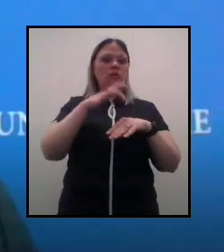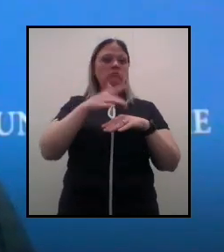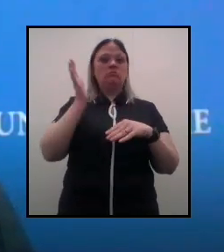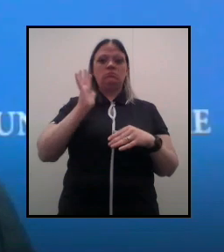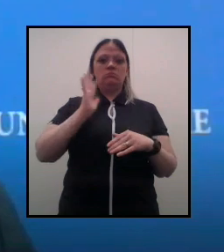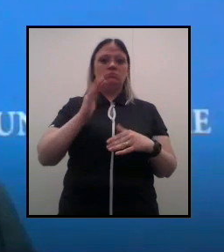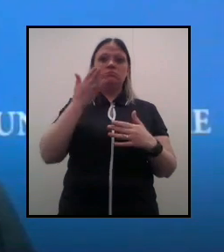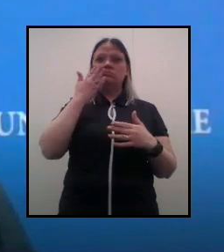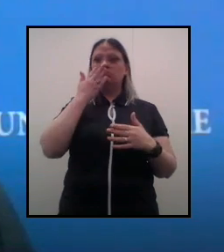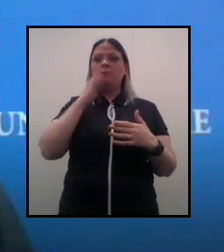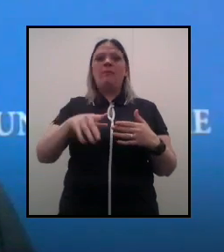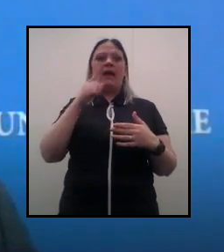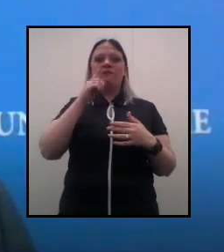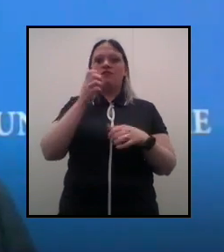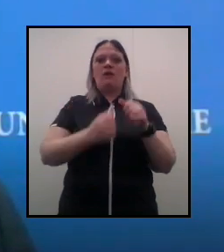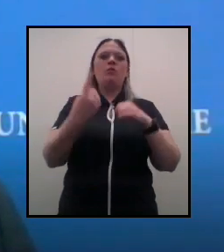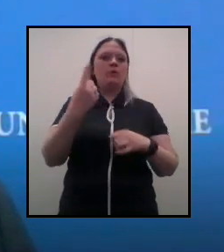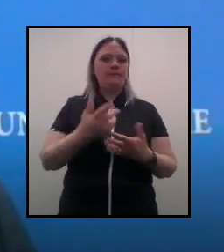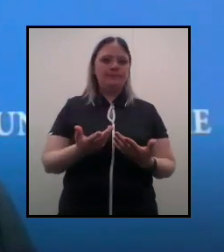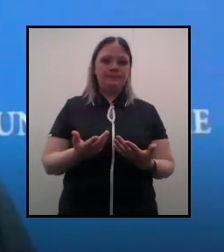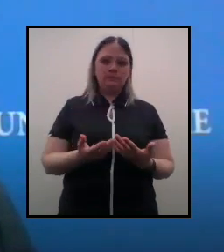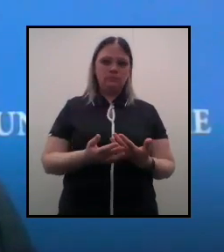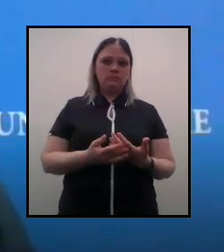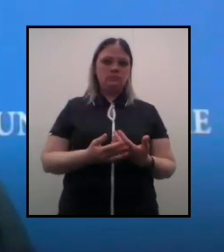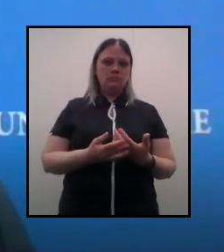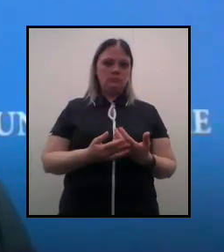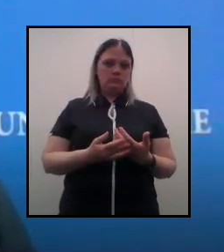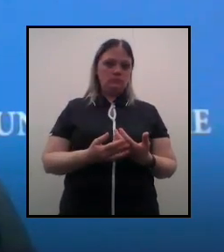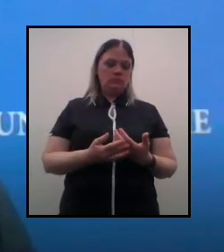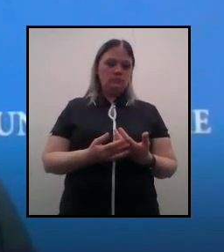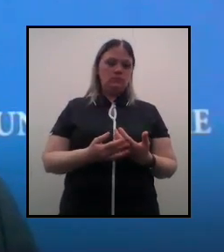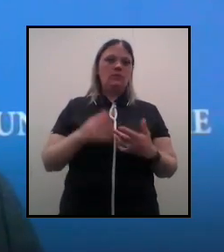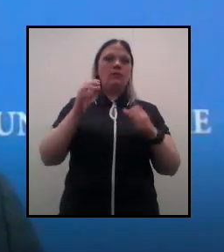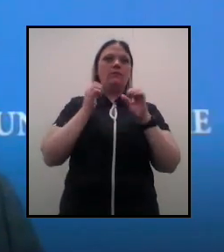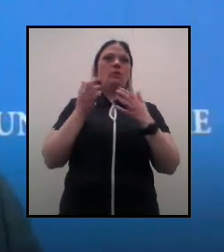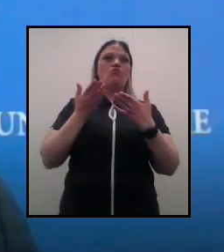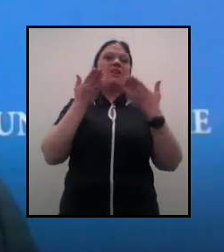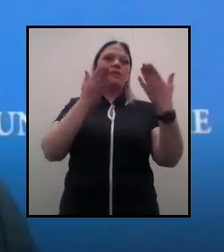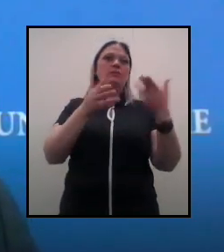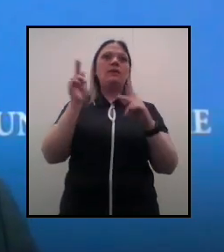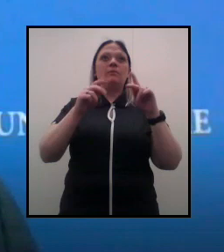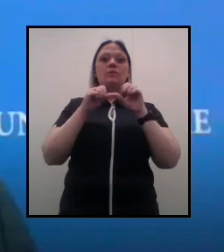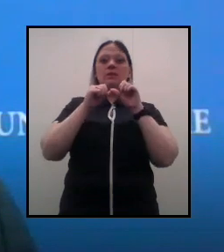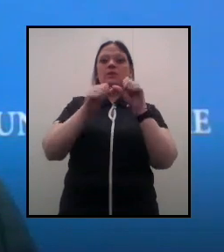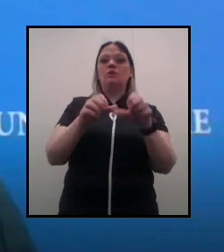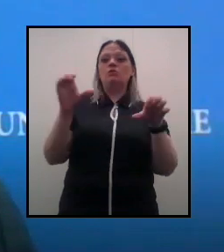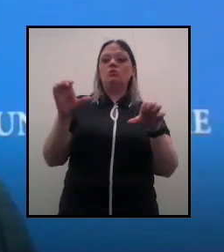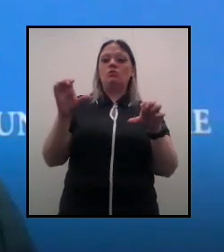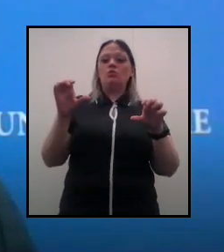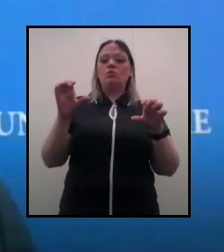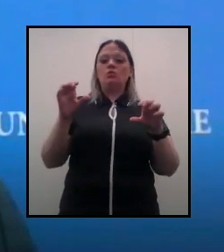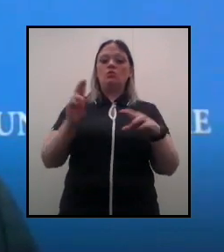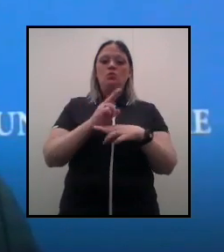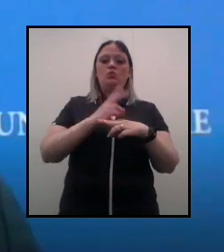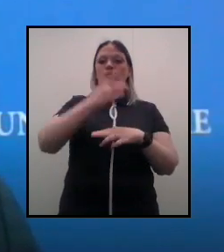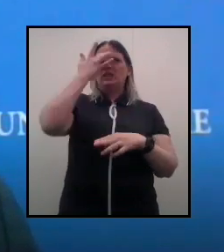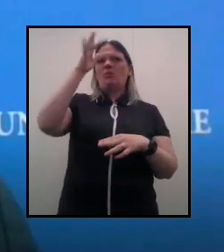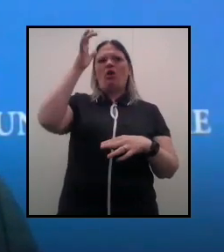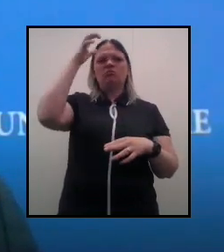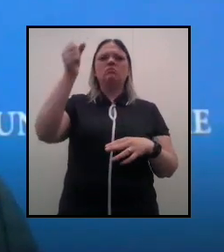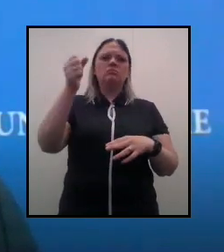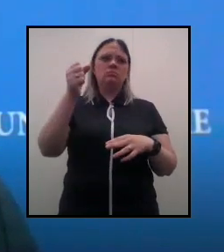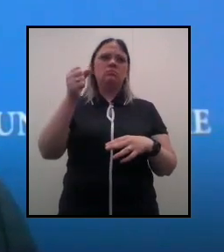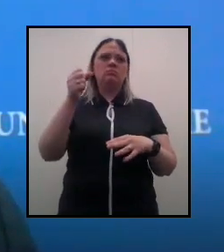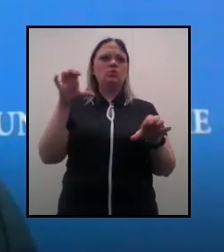bad for them. It could be bad for us. So I would just recommend that people continue to use some smart due diligence in